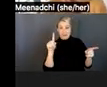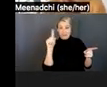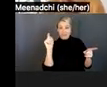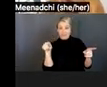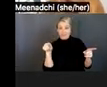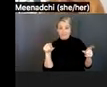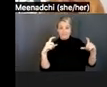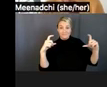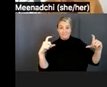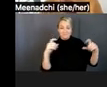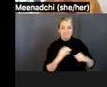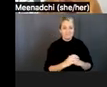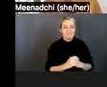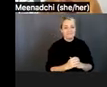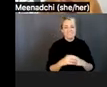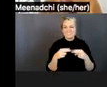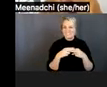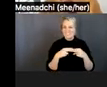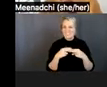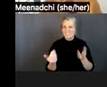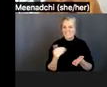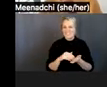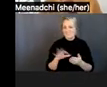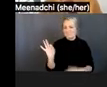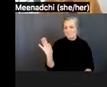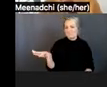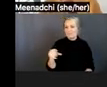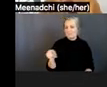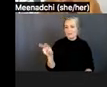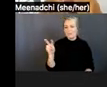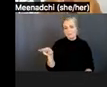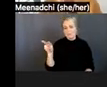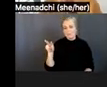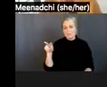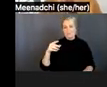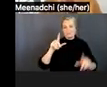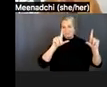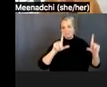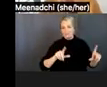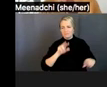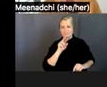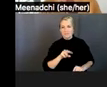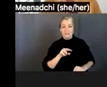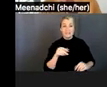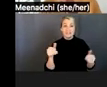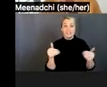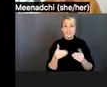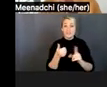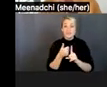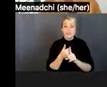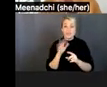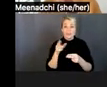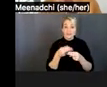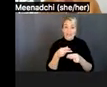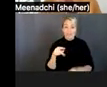we'll, the slides will get dropped in again so that you can take this with you. The invitation is to introduce yourself, your name, pronoun,